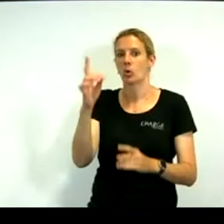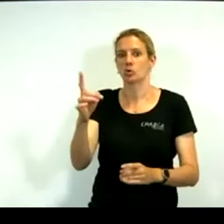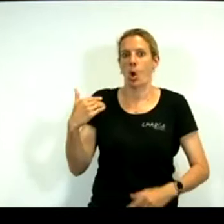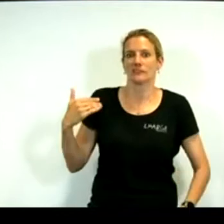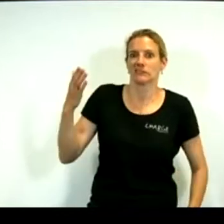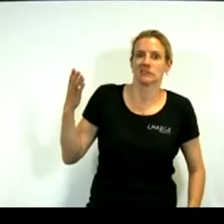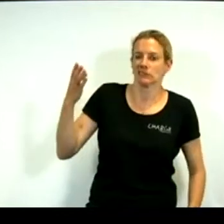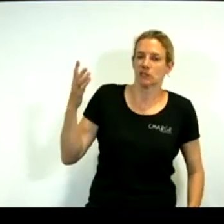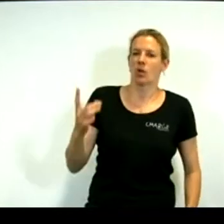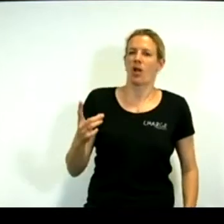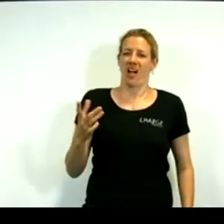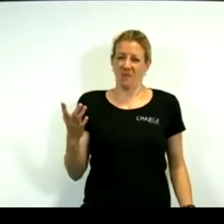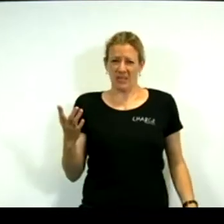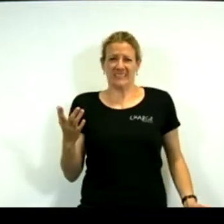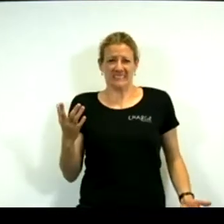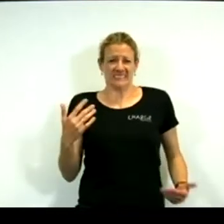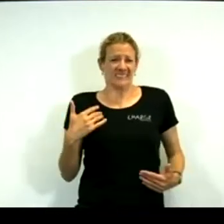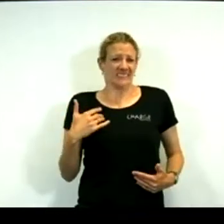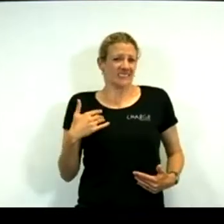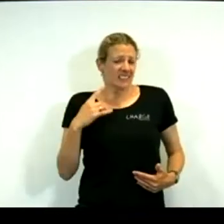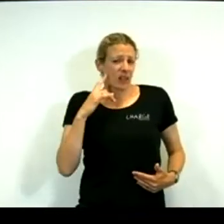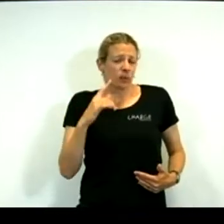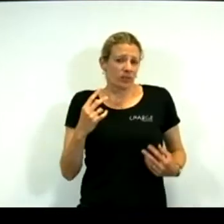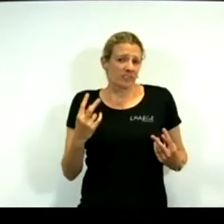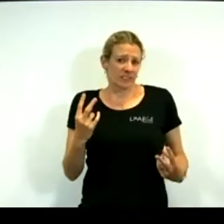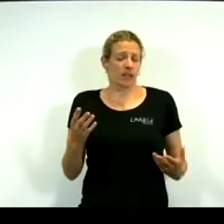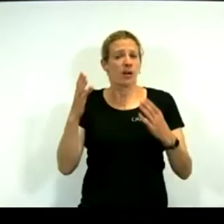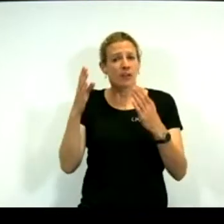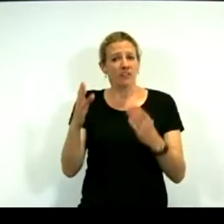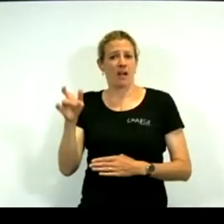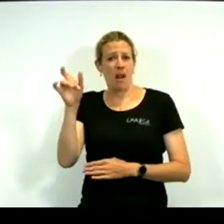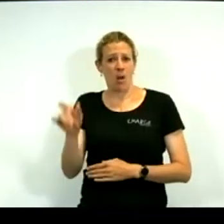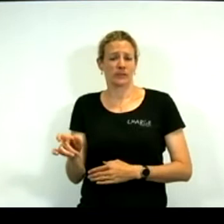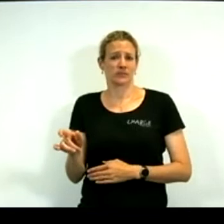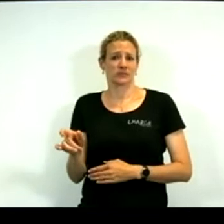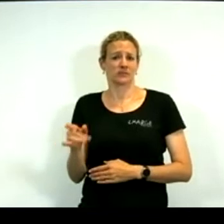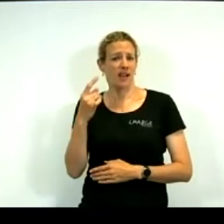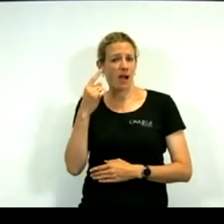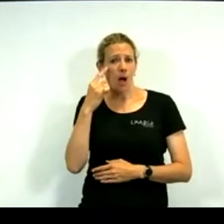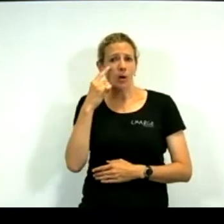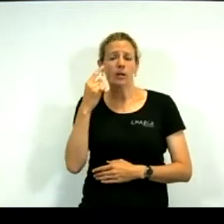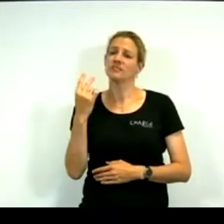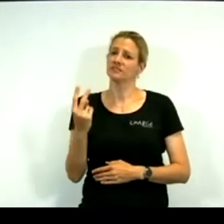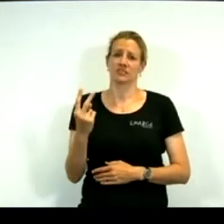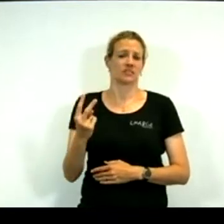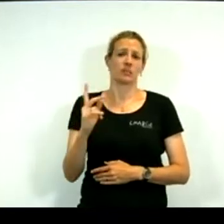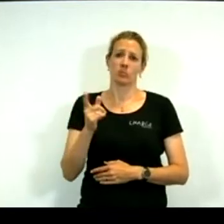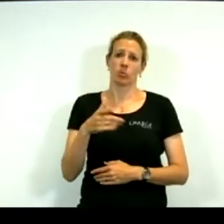specialist needs to be involved. Sadly, as I implied at the beginning of this